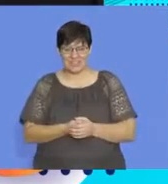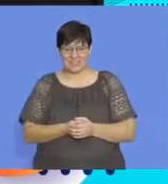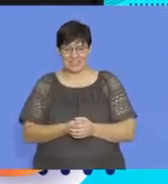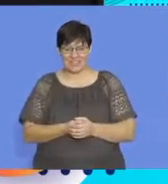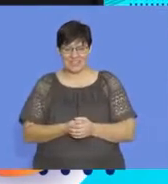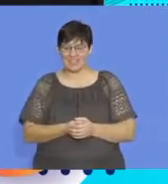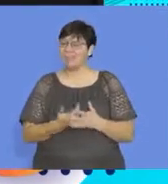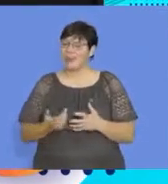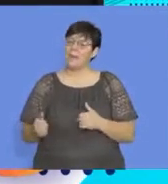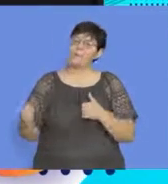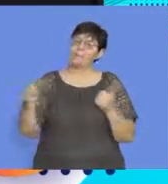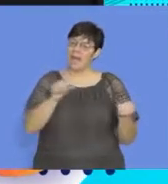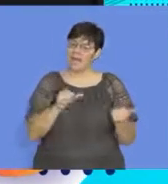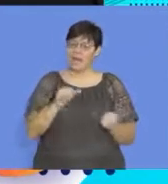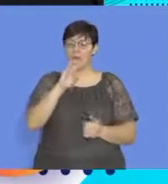to biochemistry.